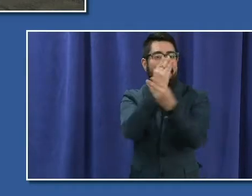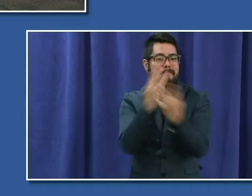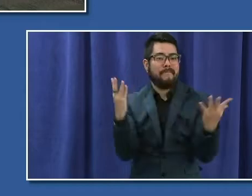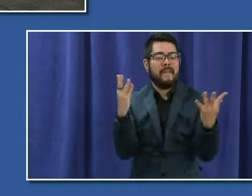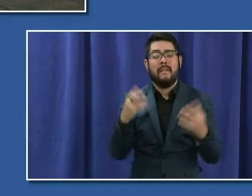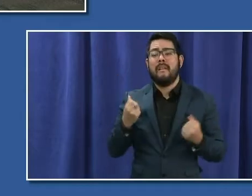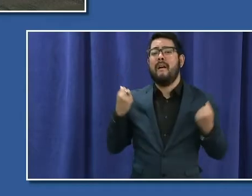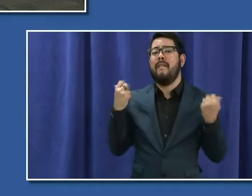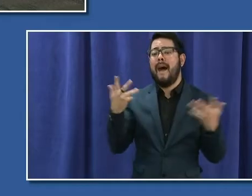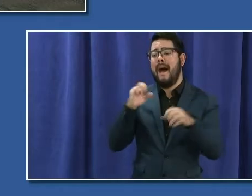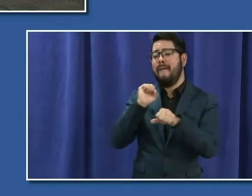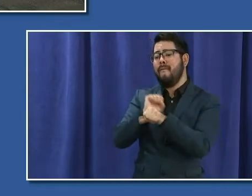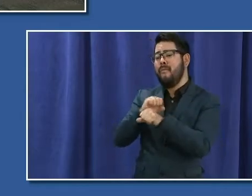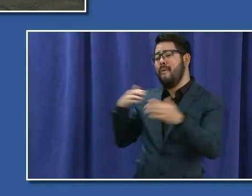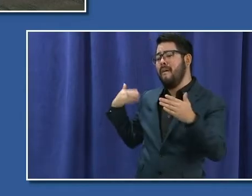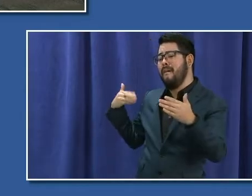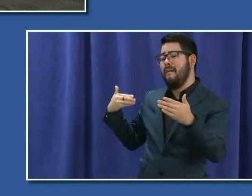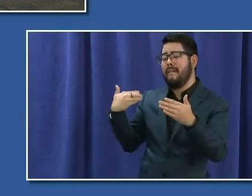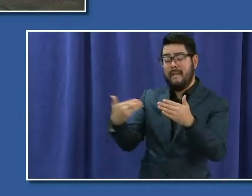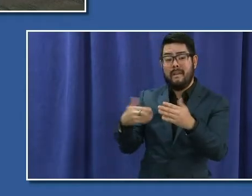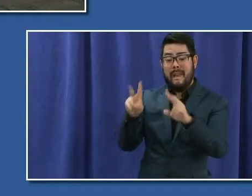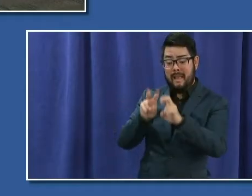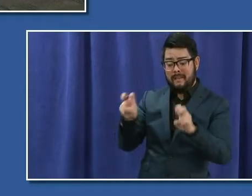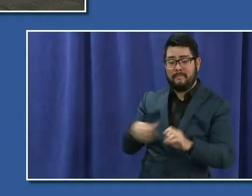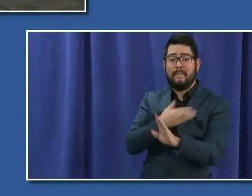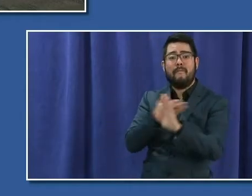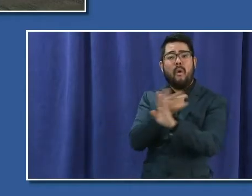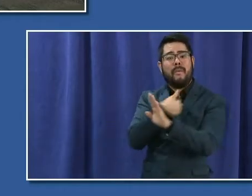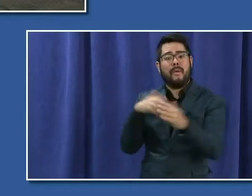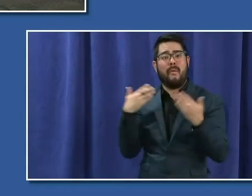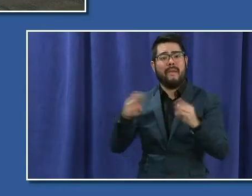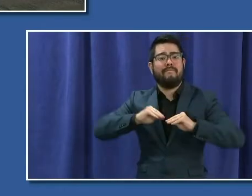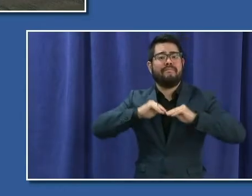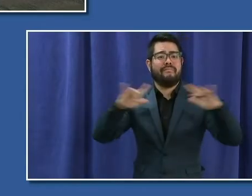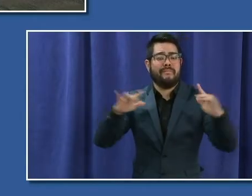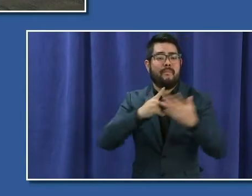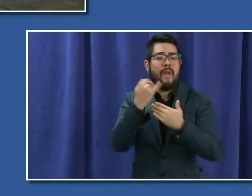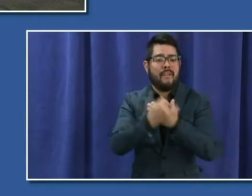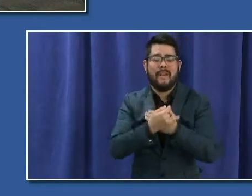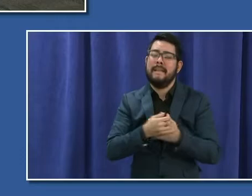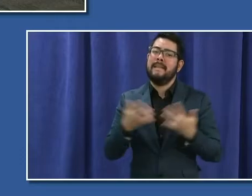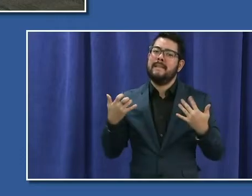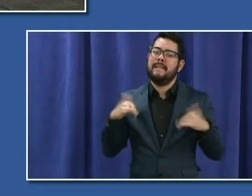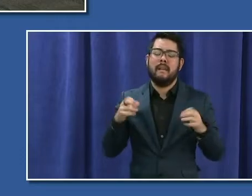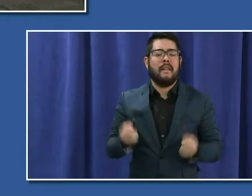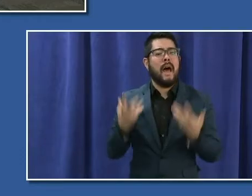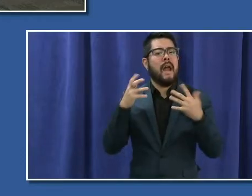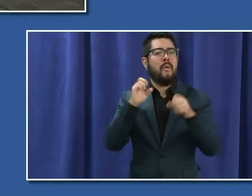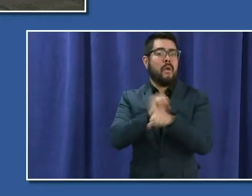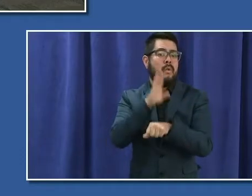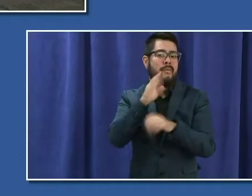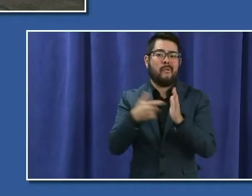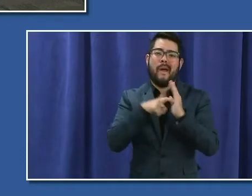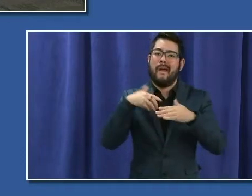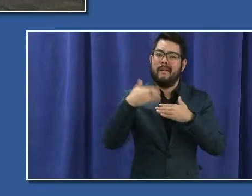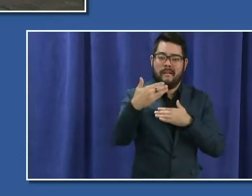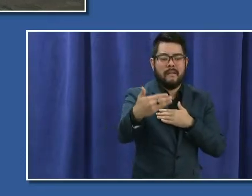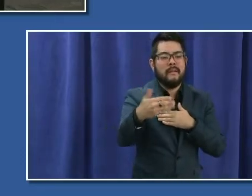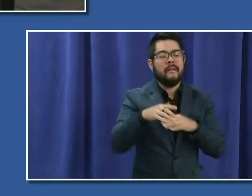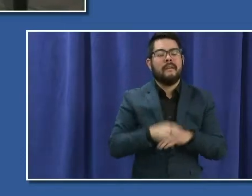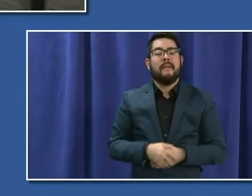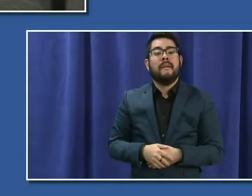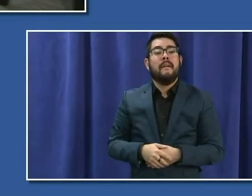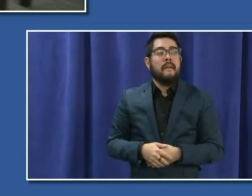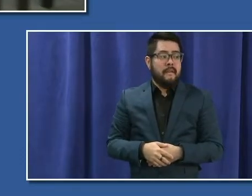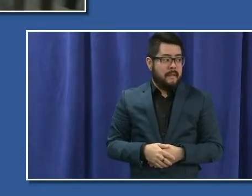and work and analysis that goes into it, and we have a long road to go together to catch up on our infrastructure needs. Yep, and I think